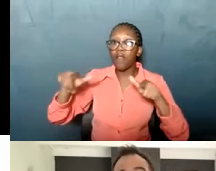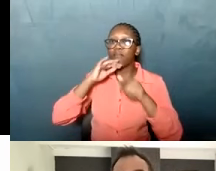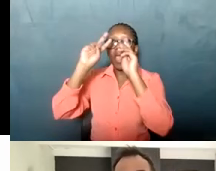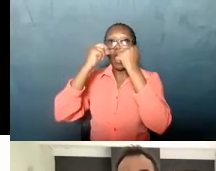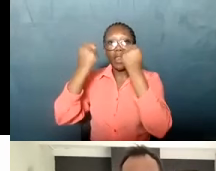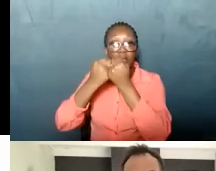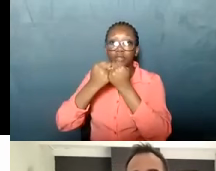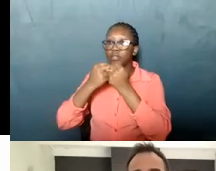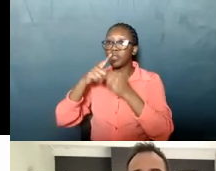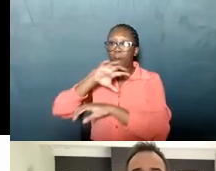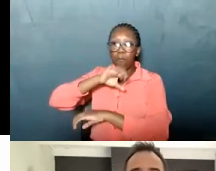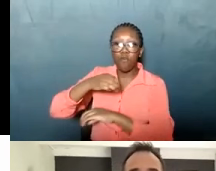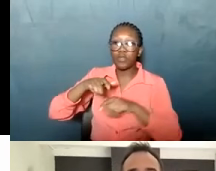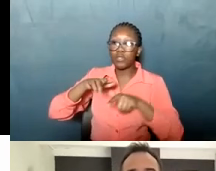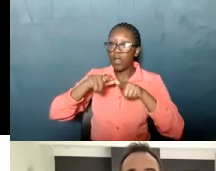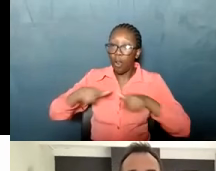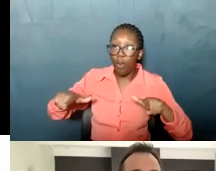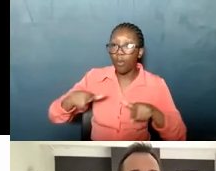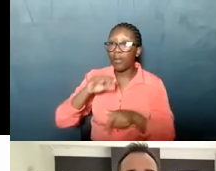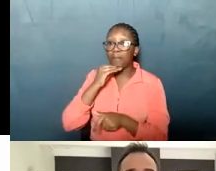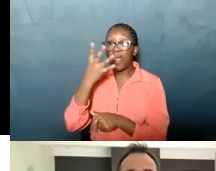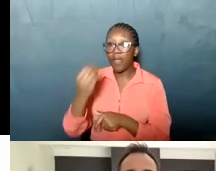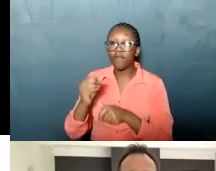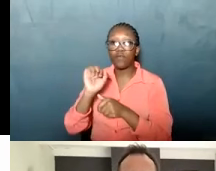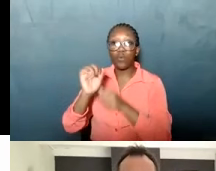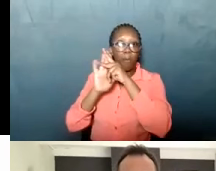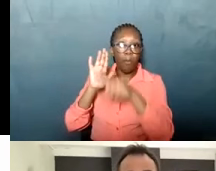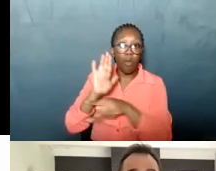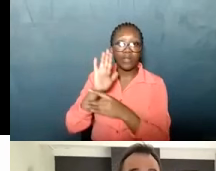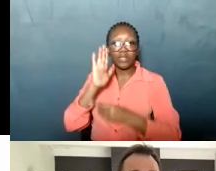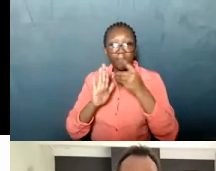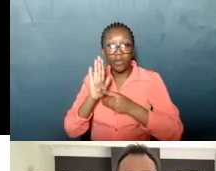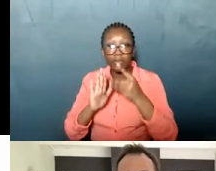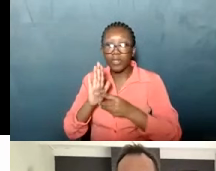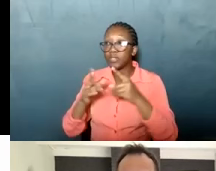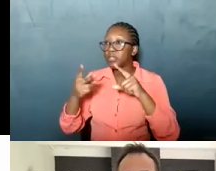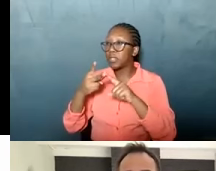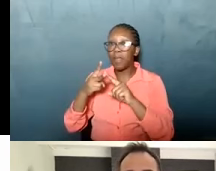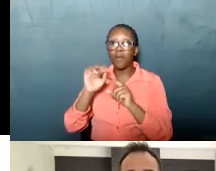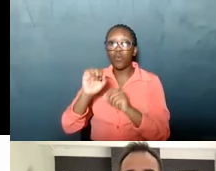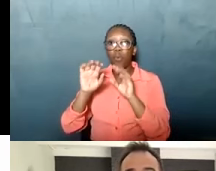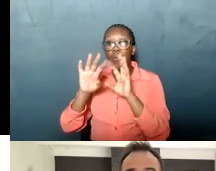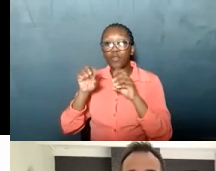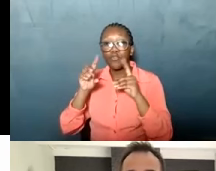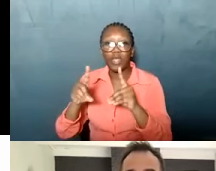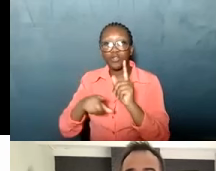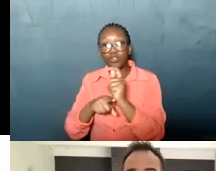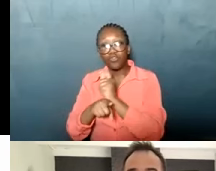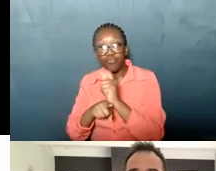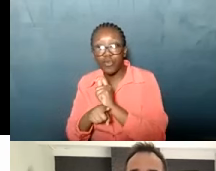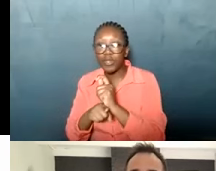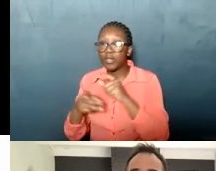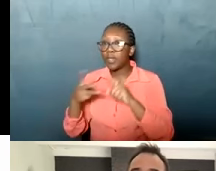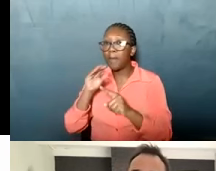This includes policy development, building human resource capacity through education and training, task